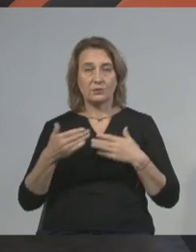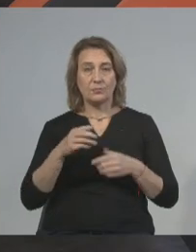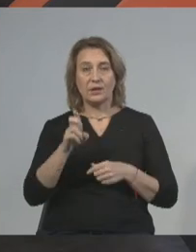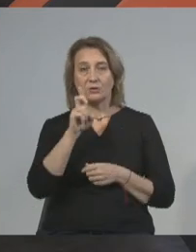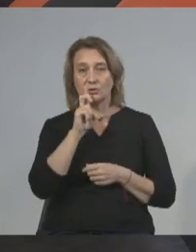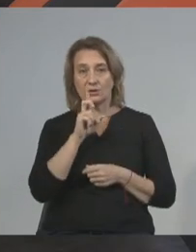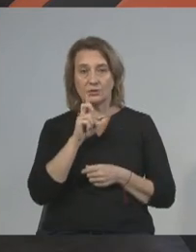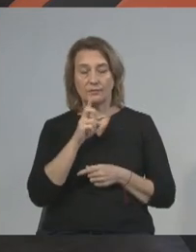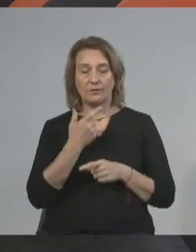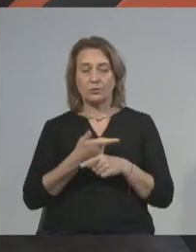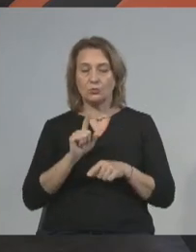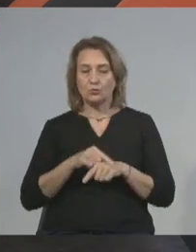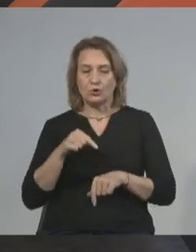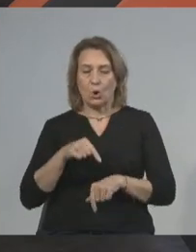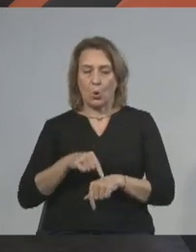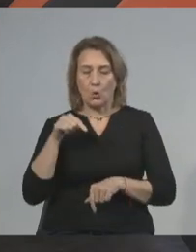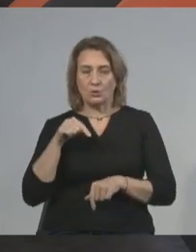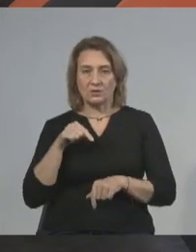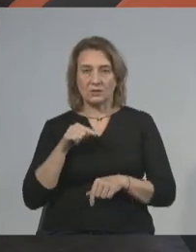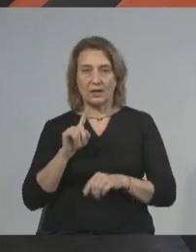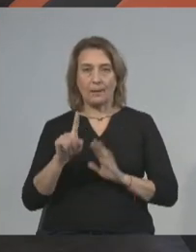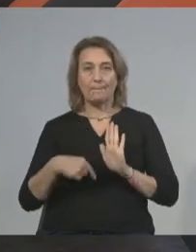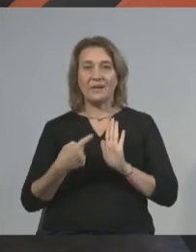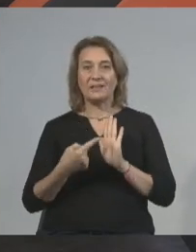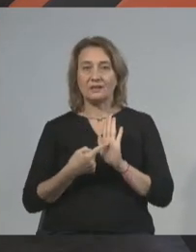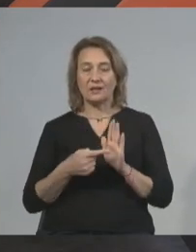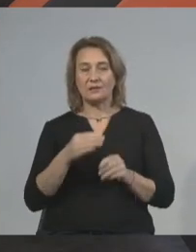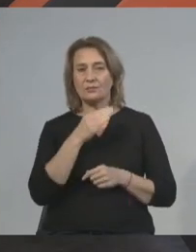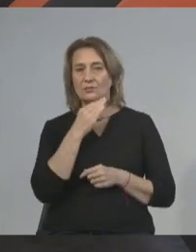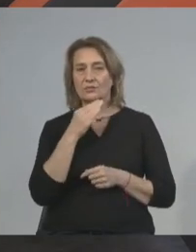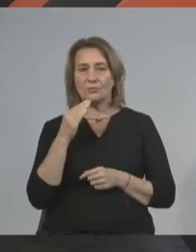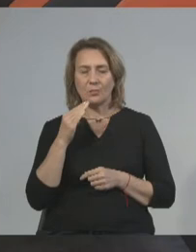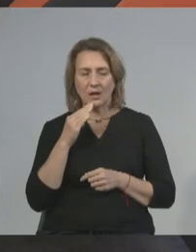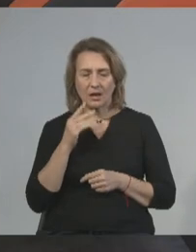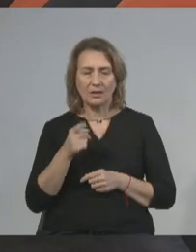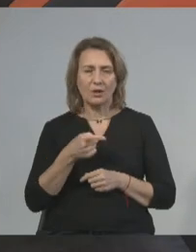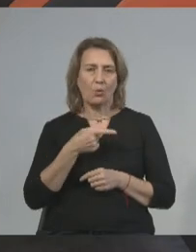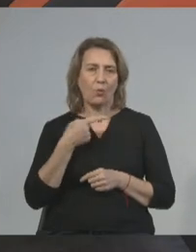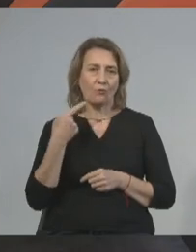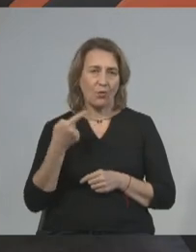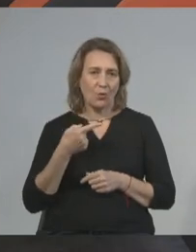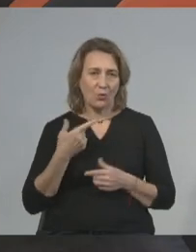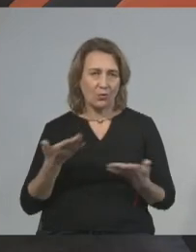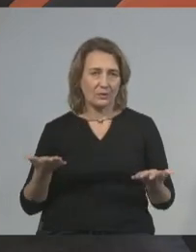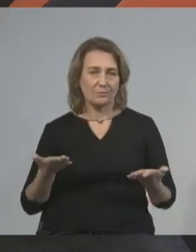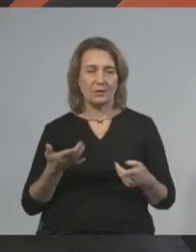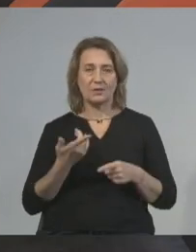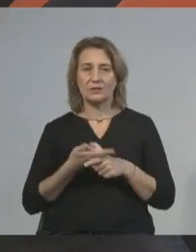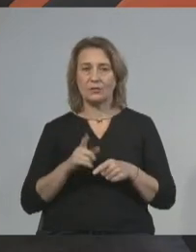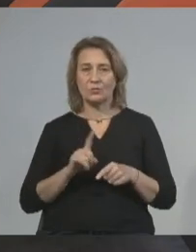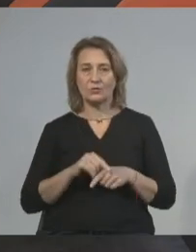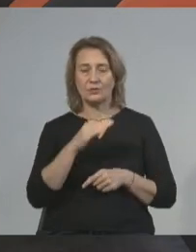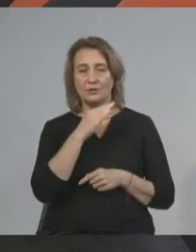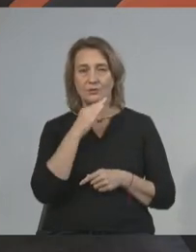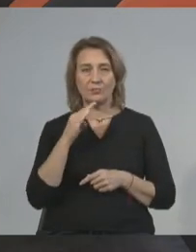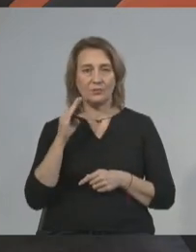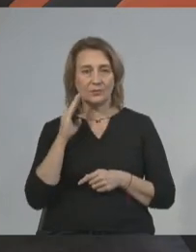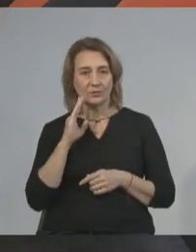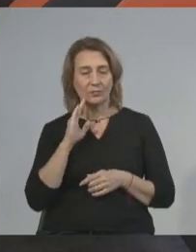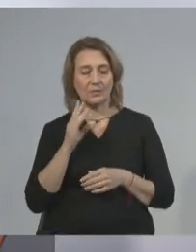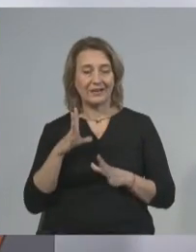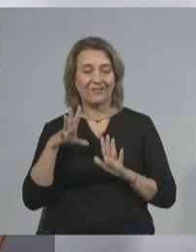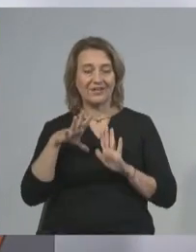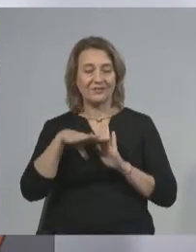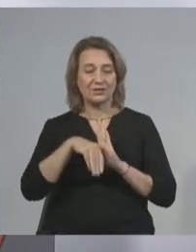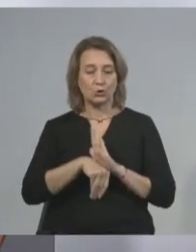communications from the state is a very hot issue we will discuss it we've been discussing it for a long time